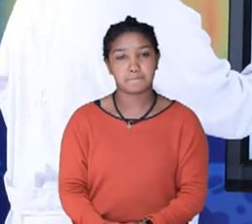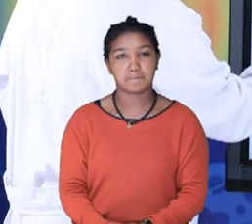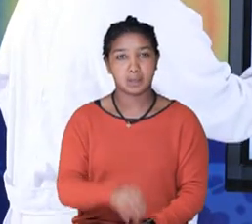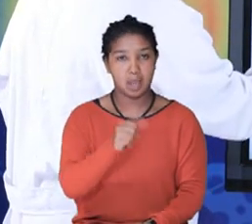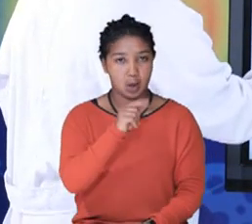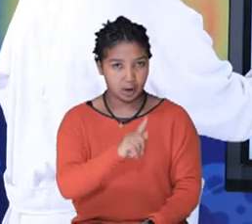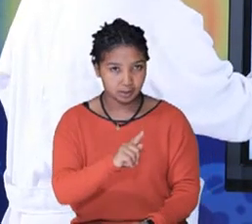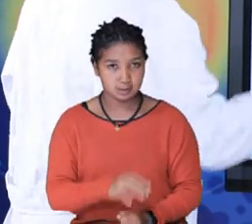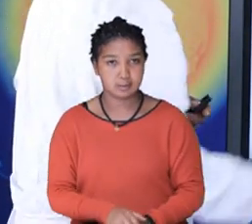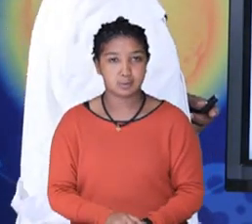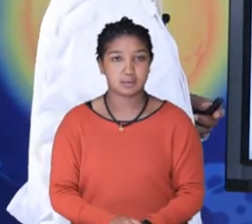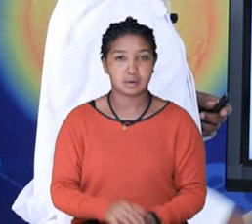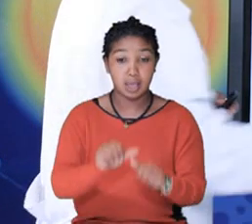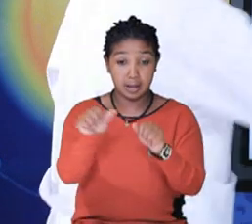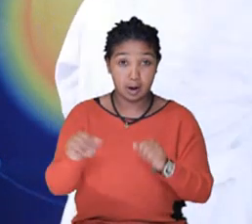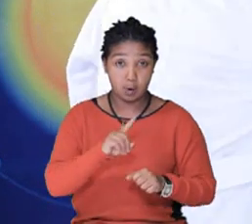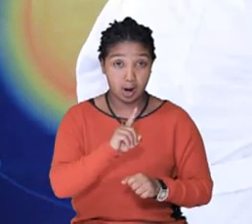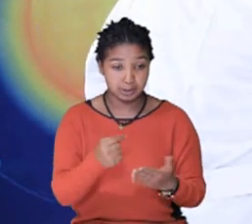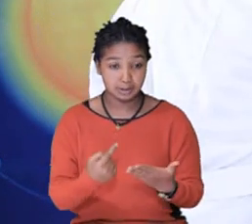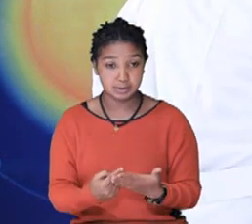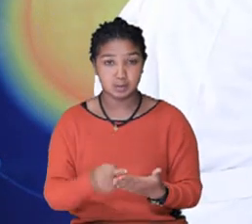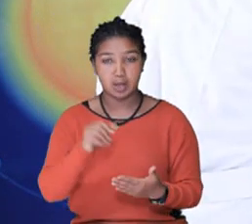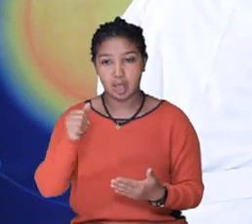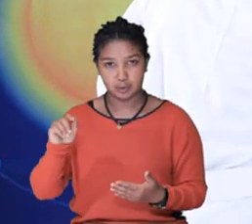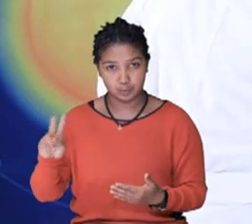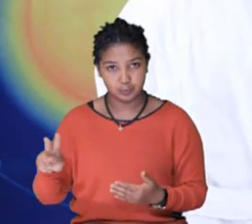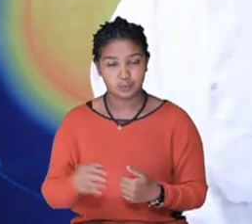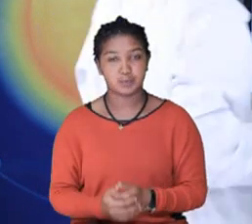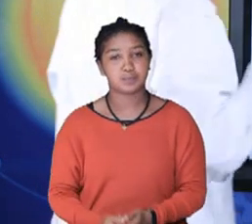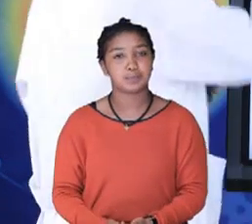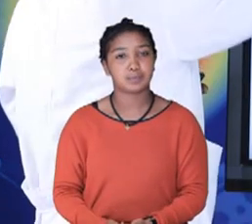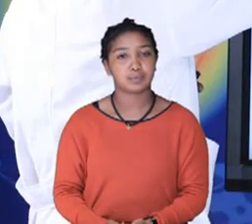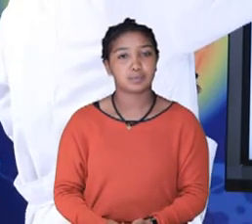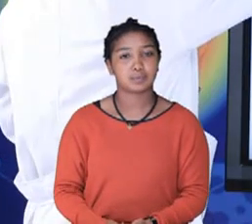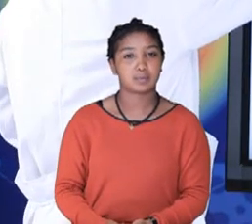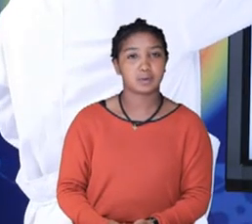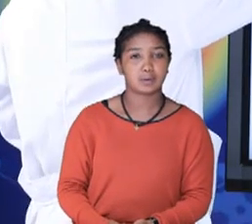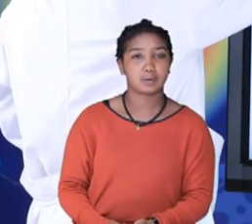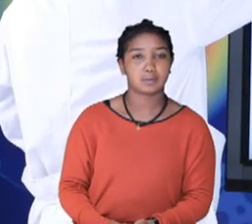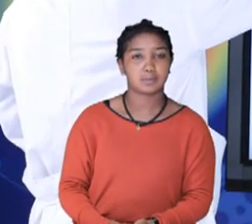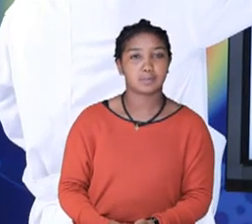Z is A1, area 1, and Z is A2. Let's say,